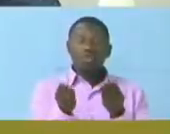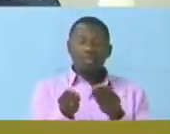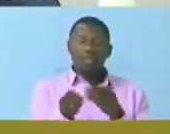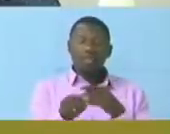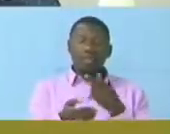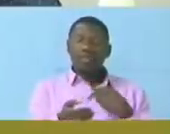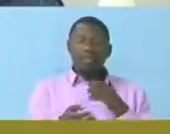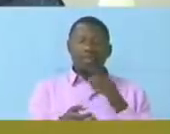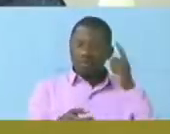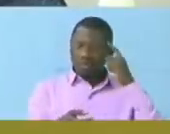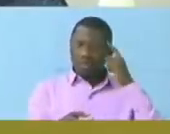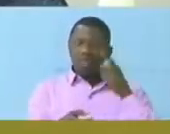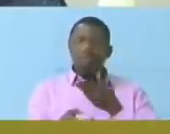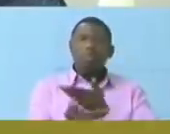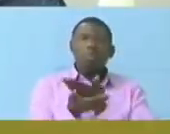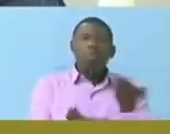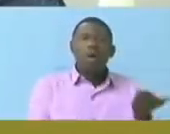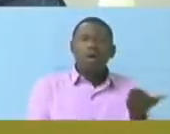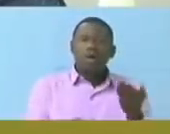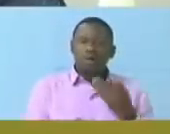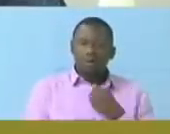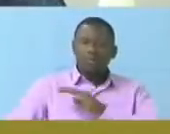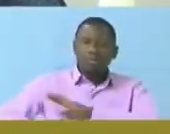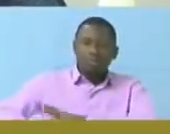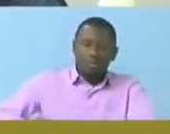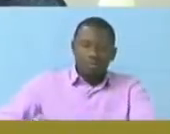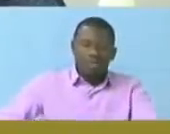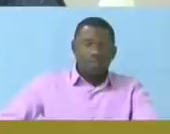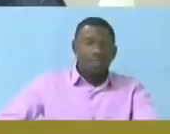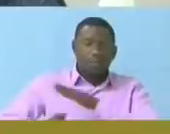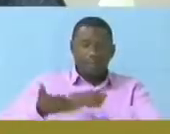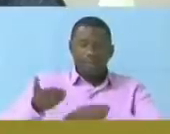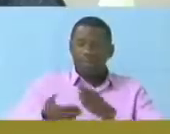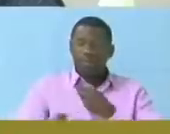this document in when it's not going through the right